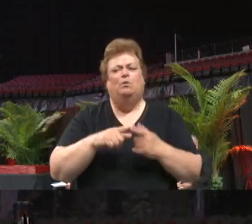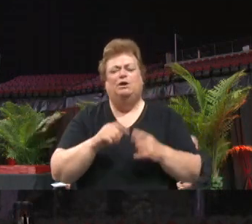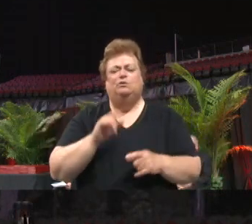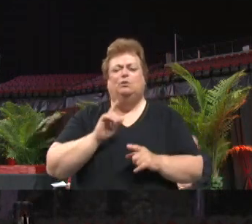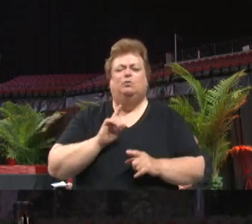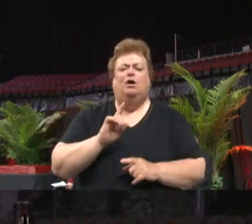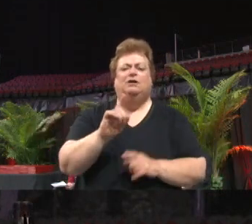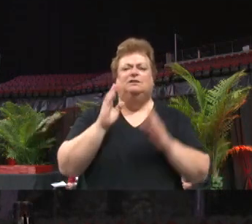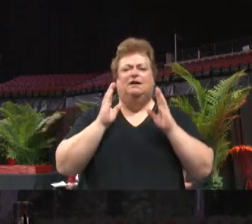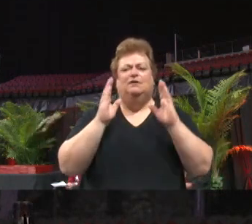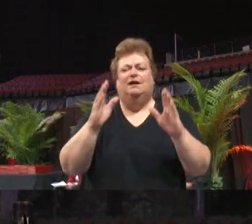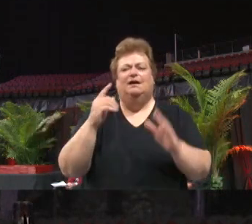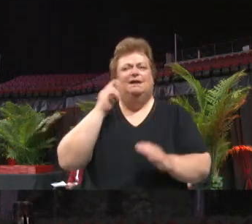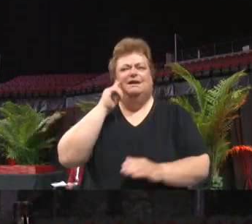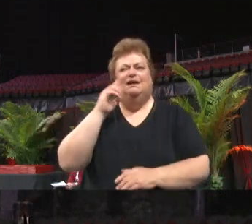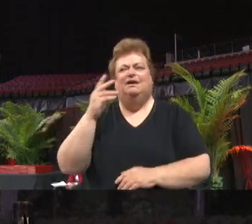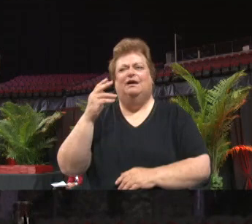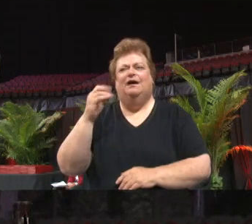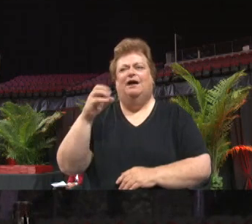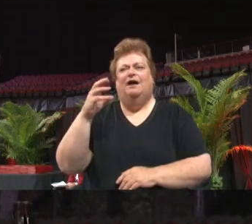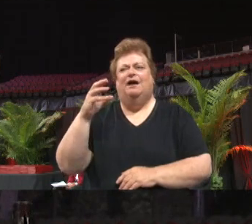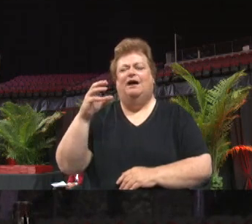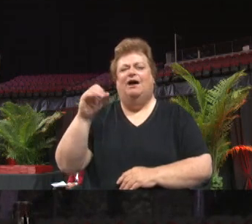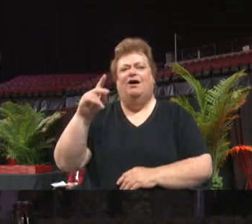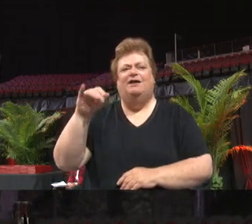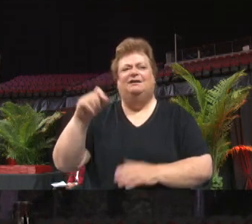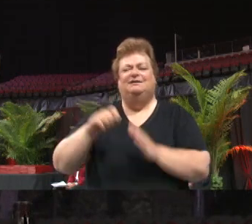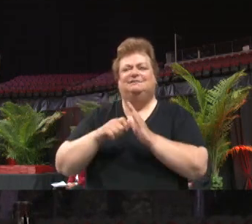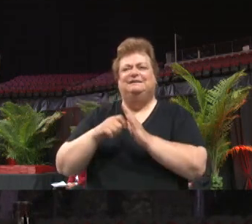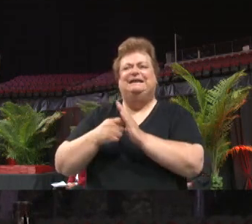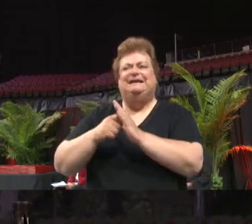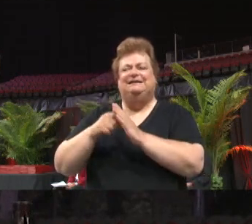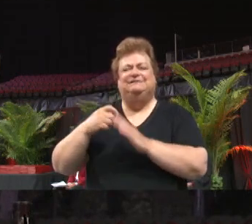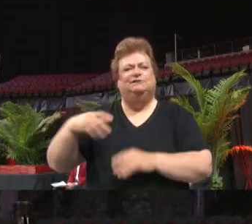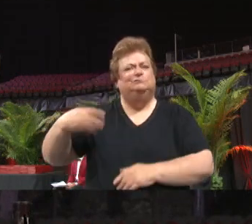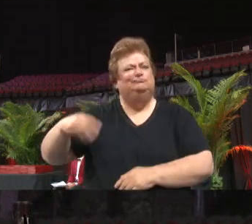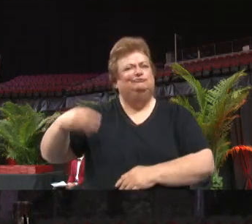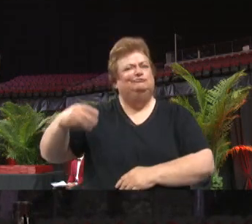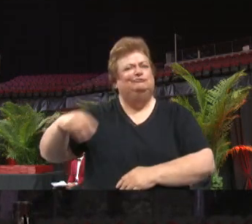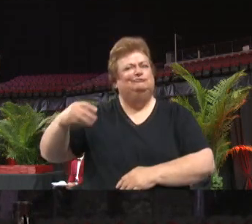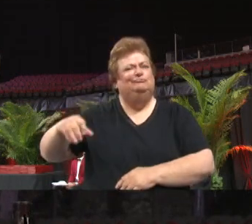hallways and you can hear Miss Hardy's keys jingling and jangling all the way from the other side of school.